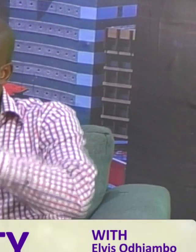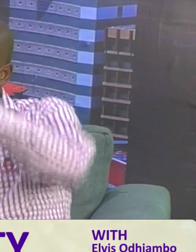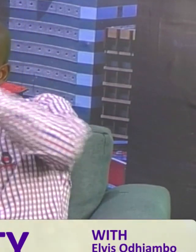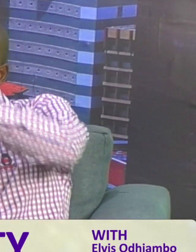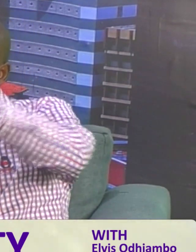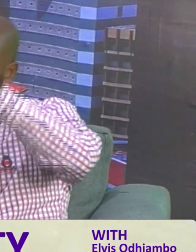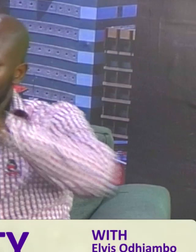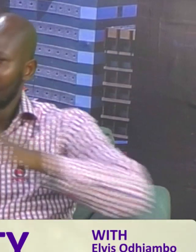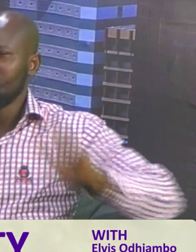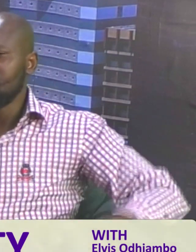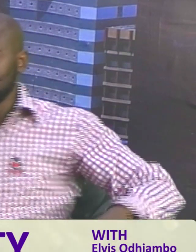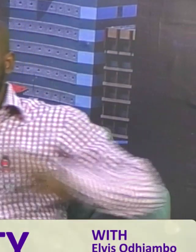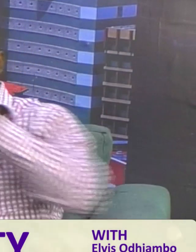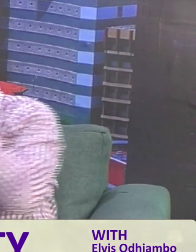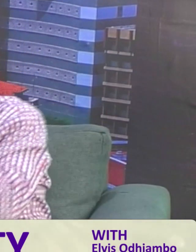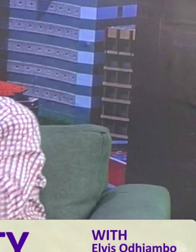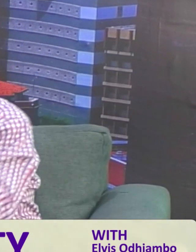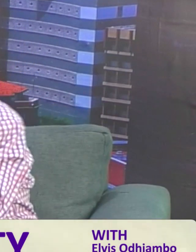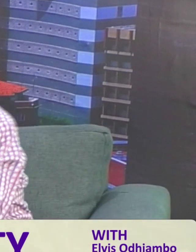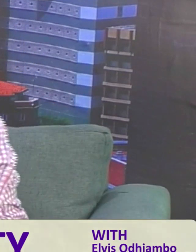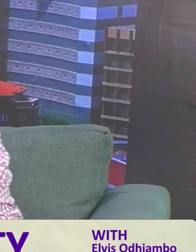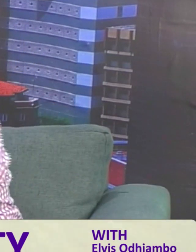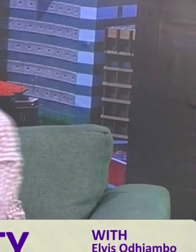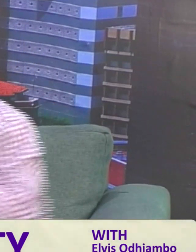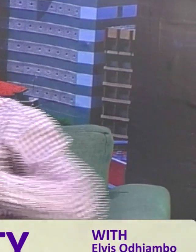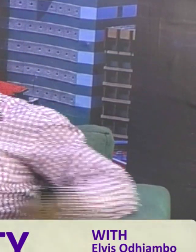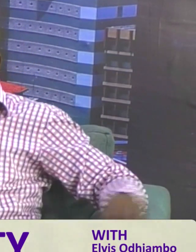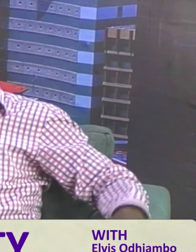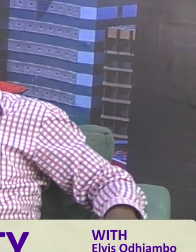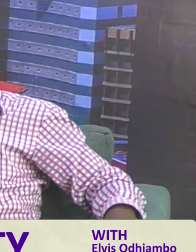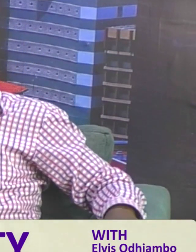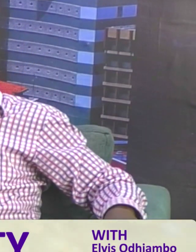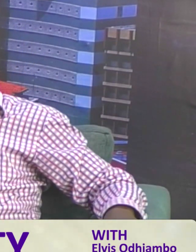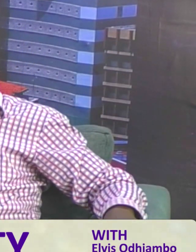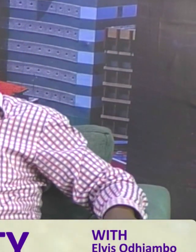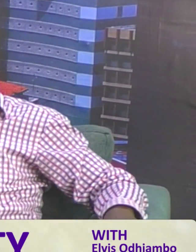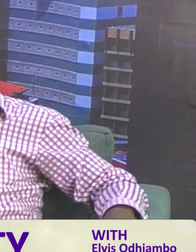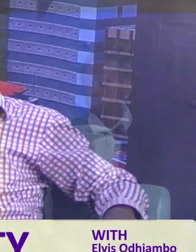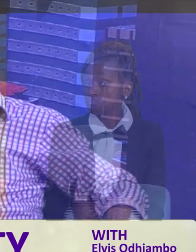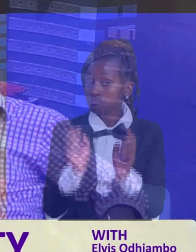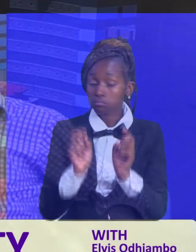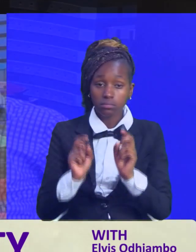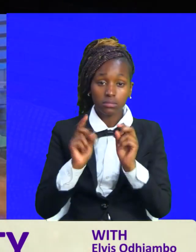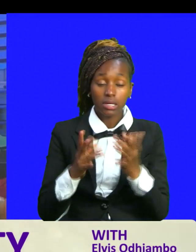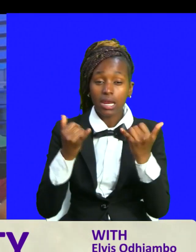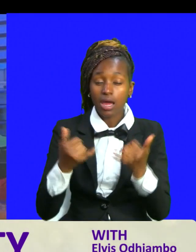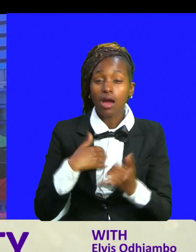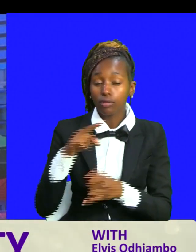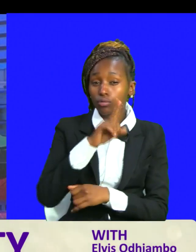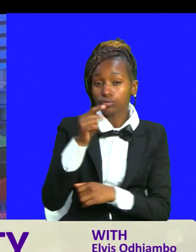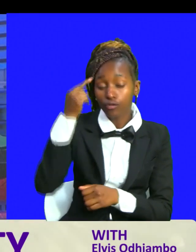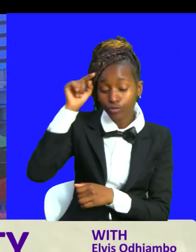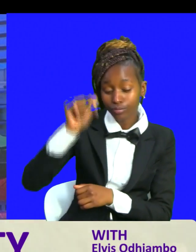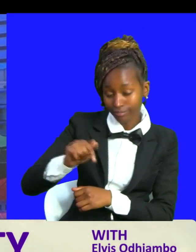that will help the players to come back, maybe at position 8. Okay. Well, there you go. The question for today, that just like Elvis